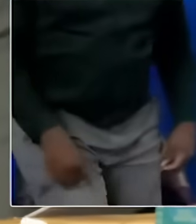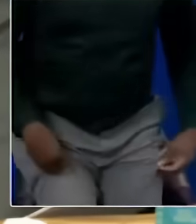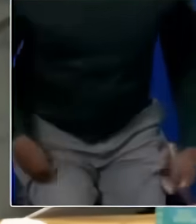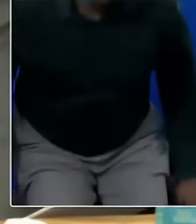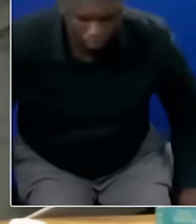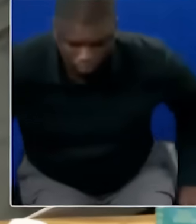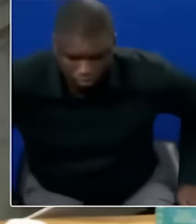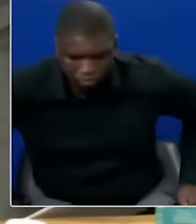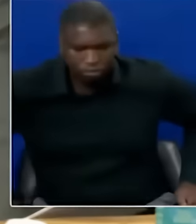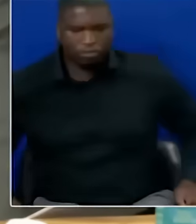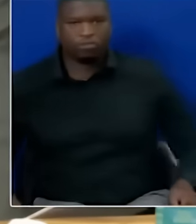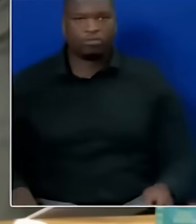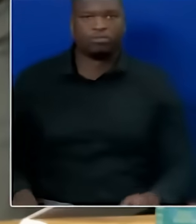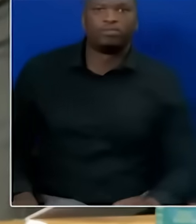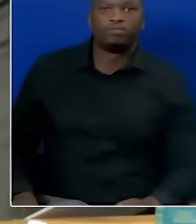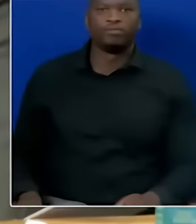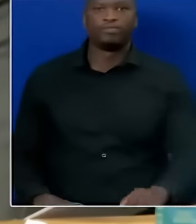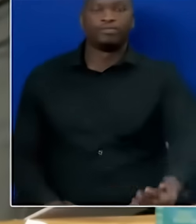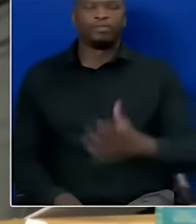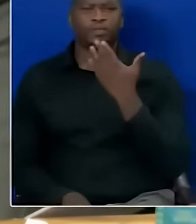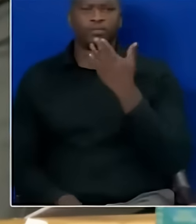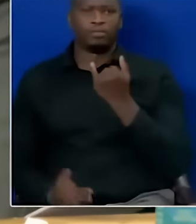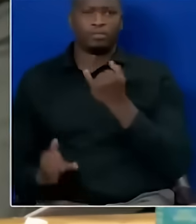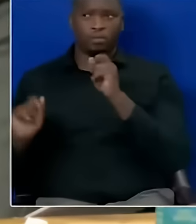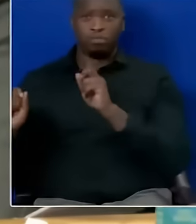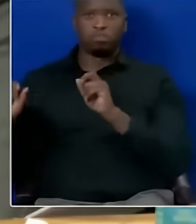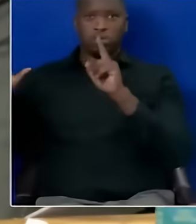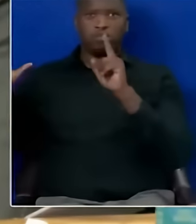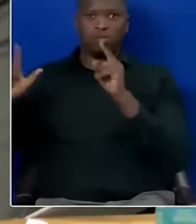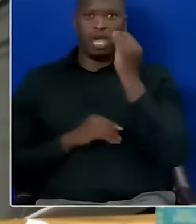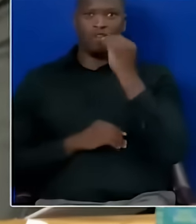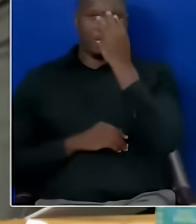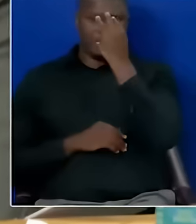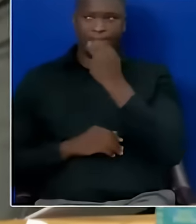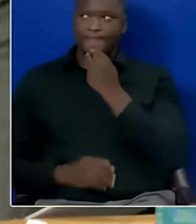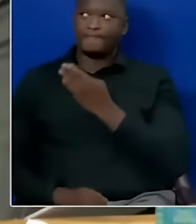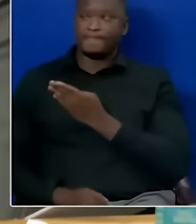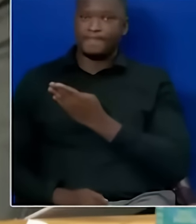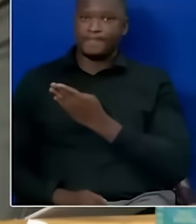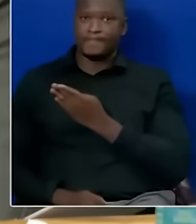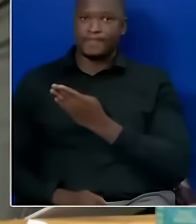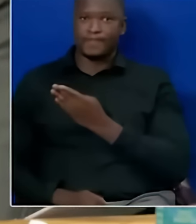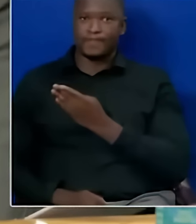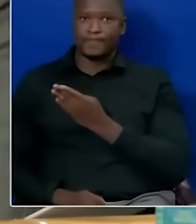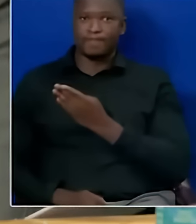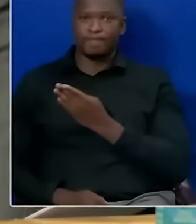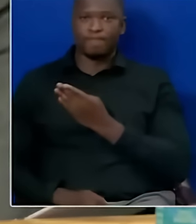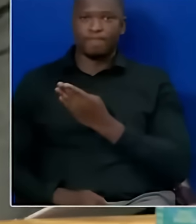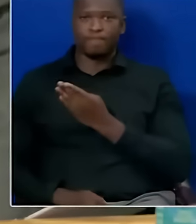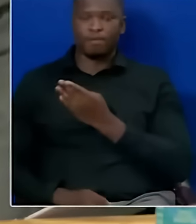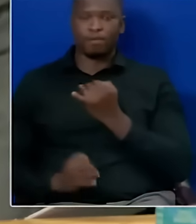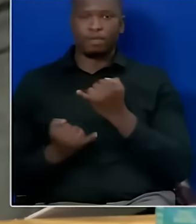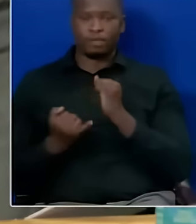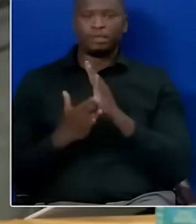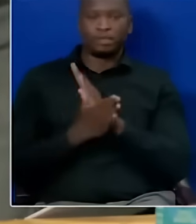If we can just display it, because even with a lot of redaction, it remains quite a striking picture.